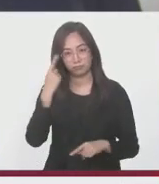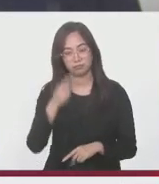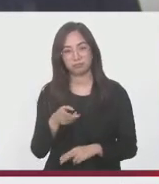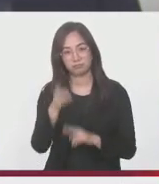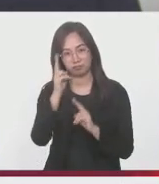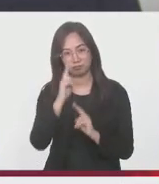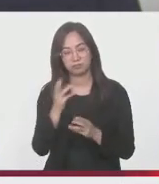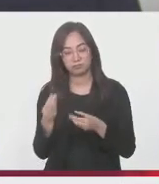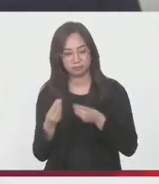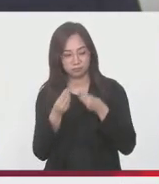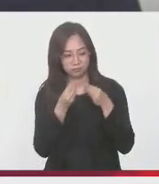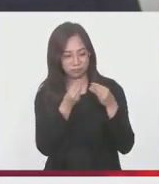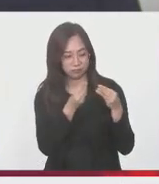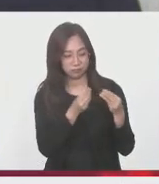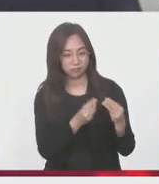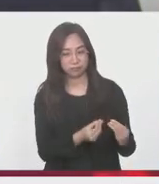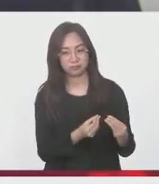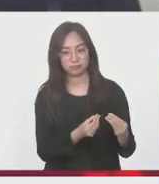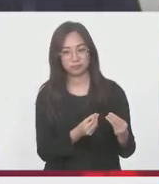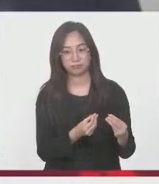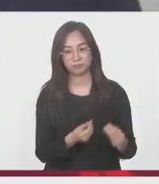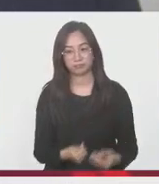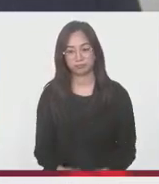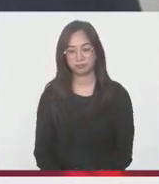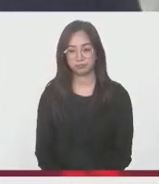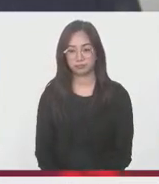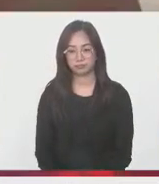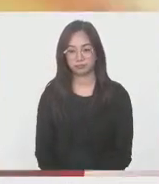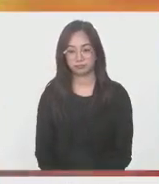the honor bestowed upon him.